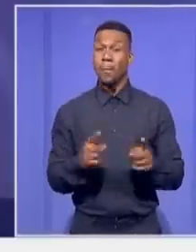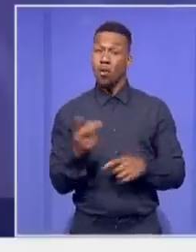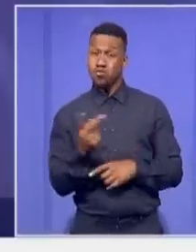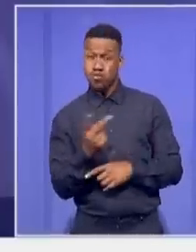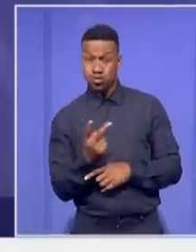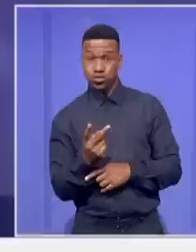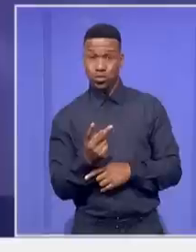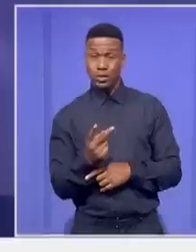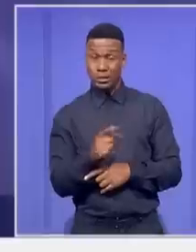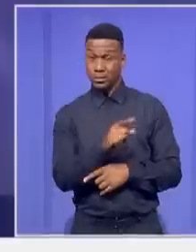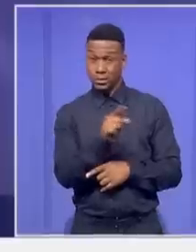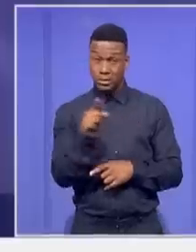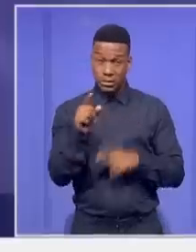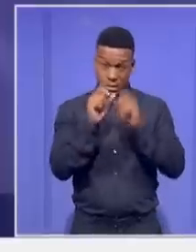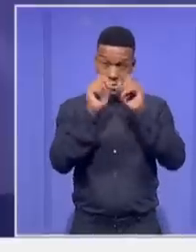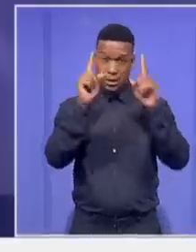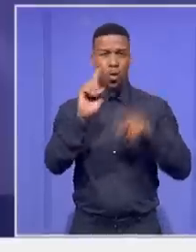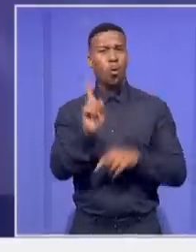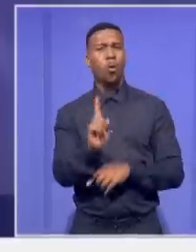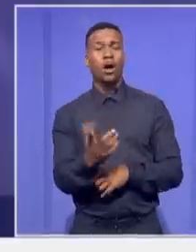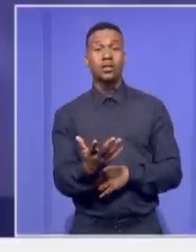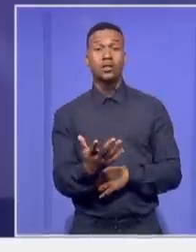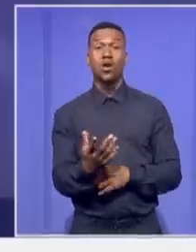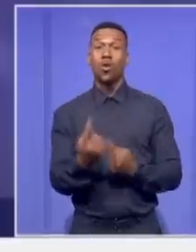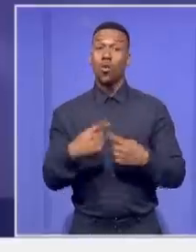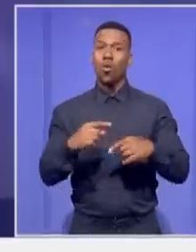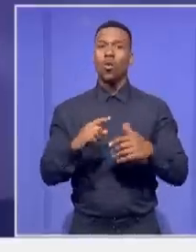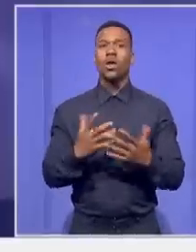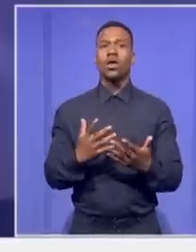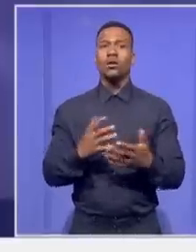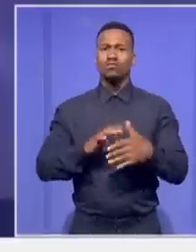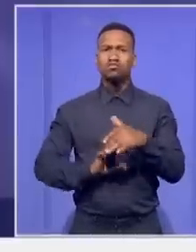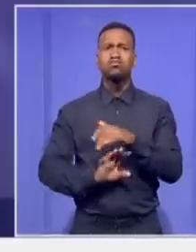realize that we enter into these elections in this